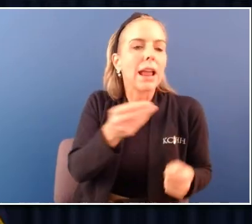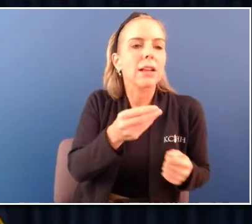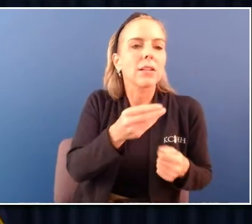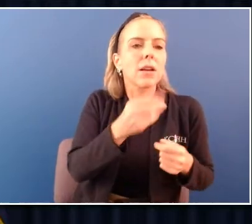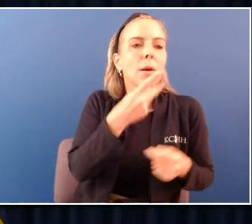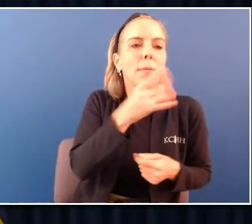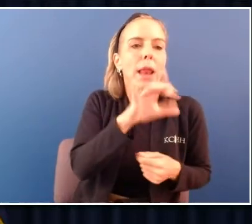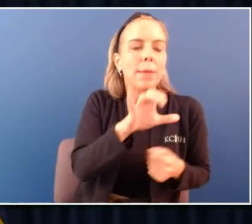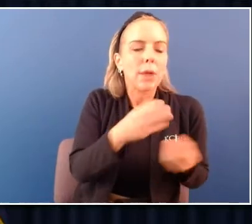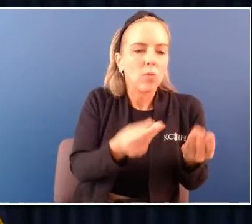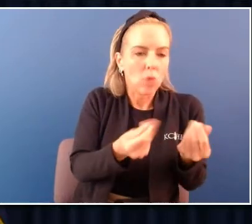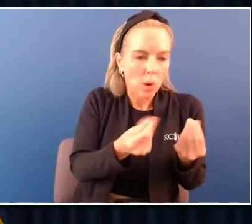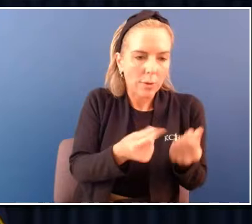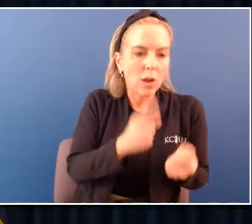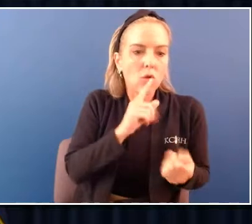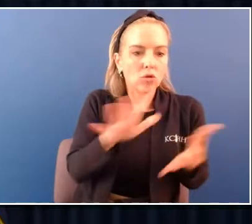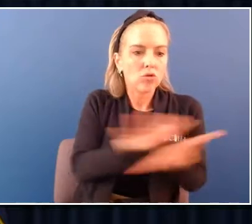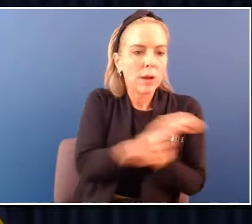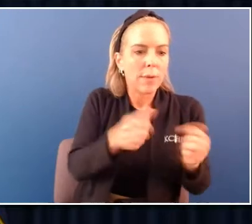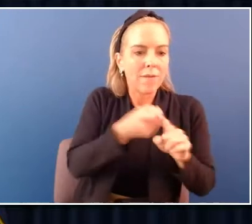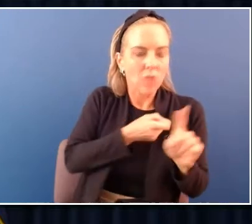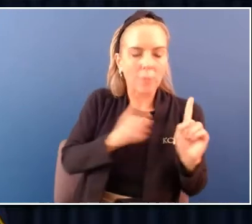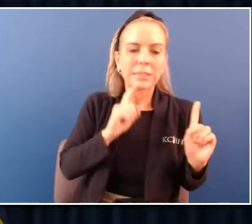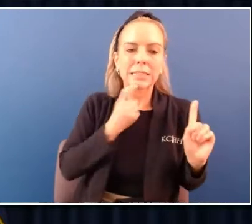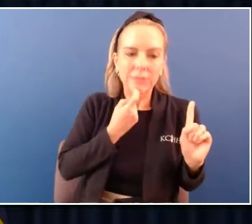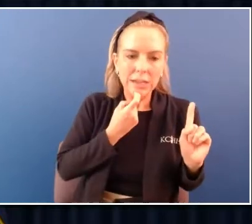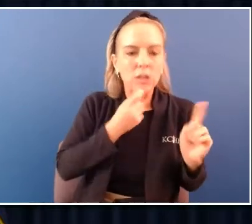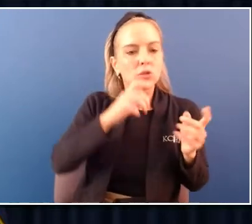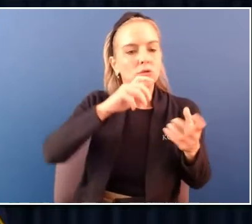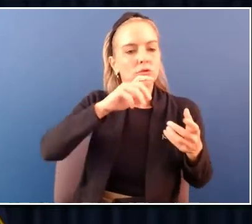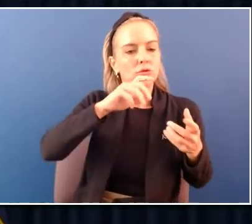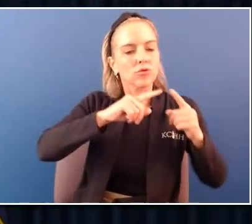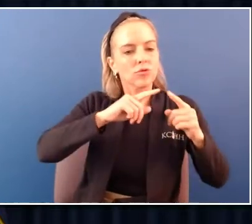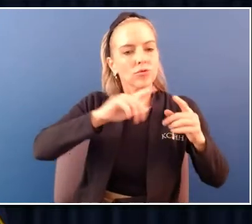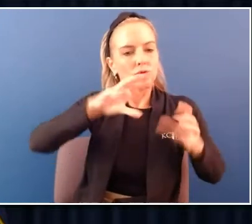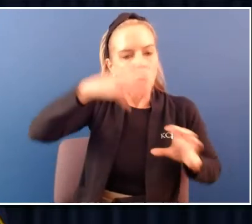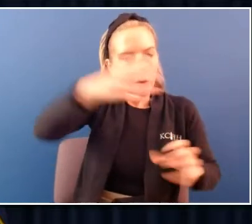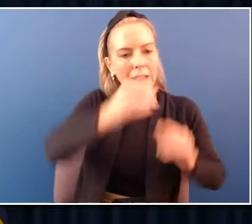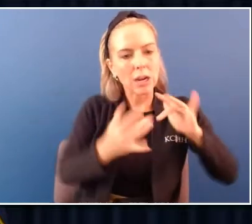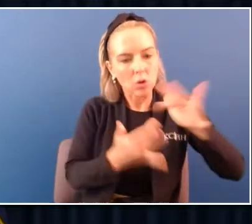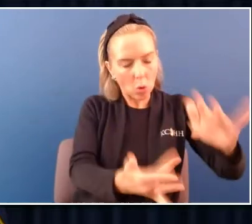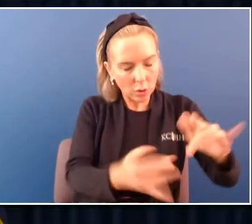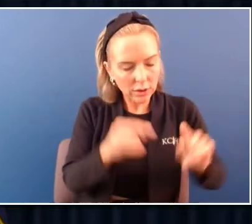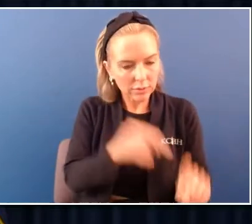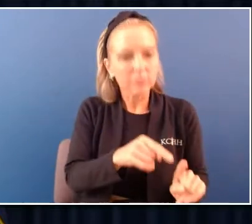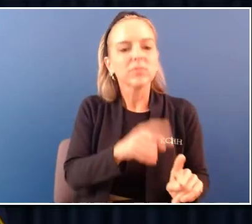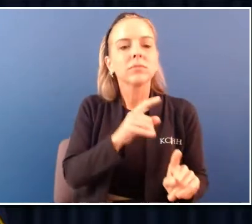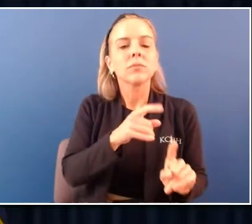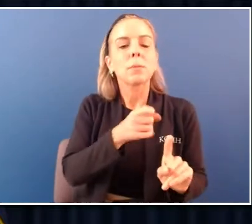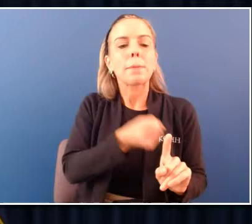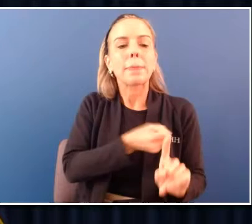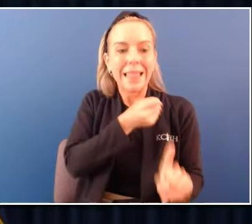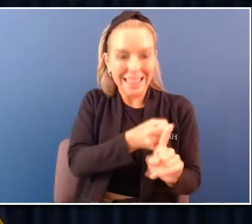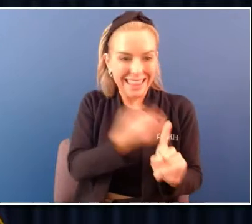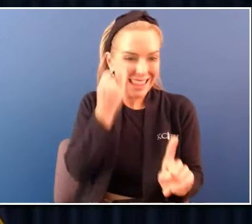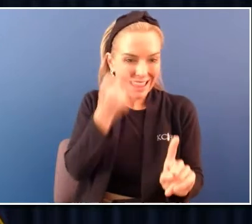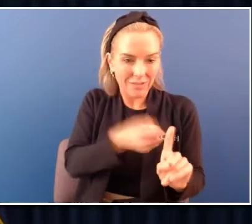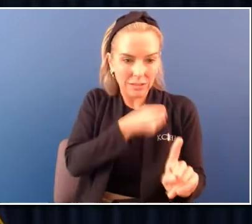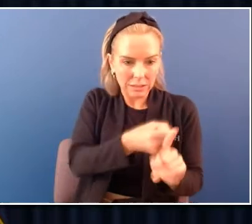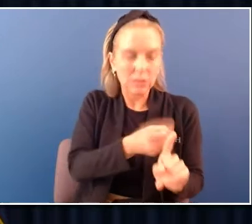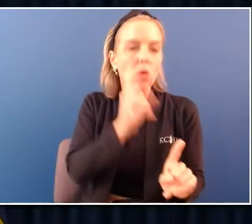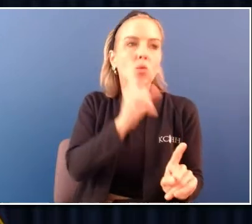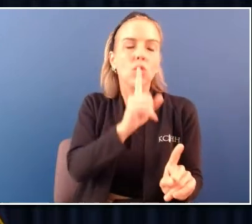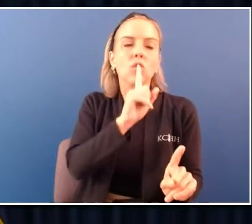tornadoes and severe storms. Upon completion of these assessments, we will work to submit a disaster declaration request